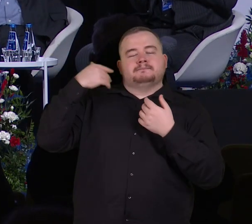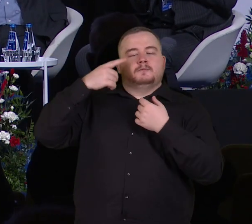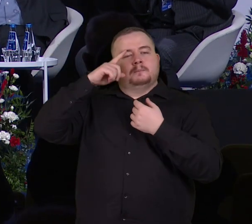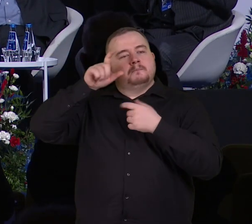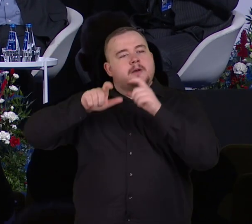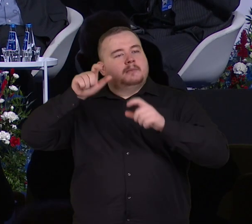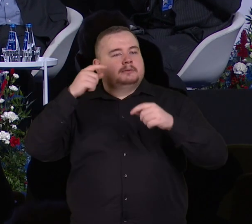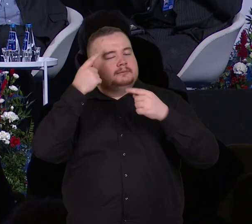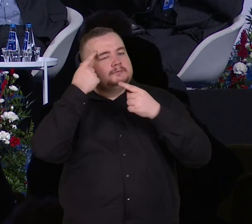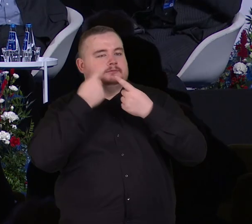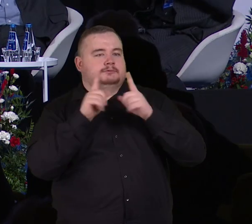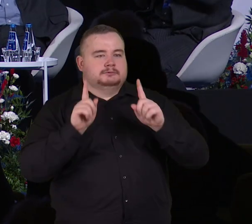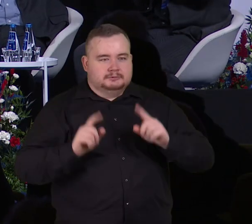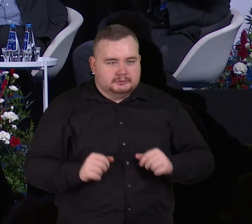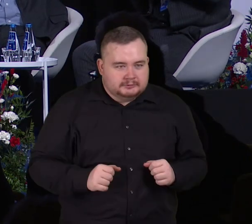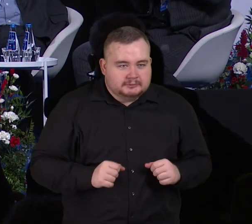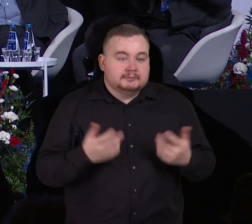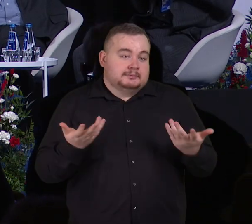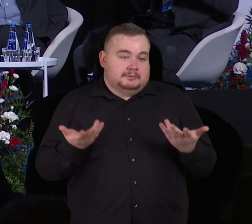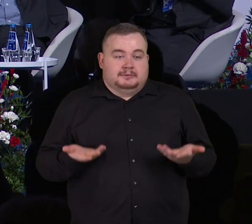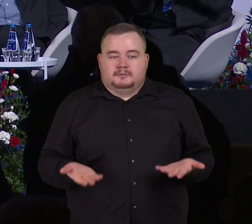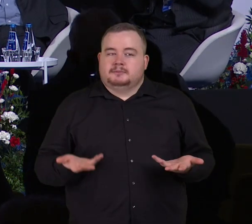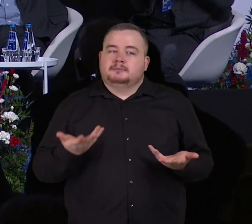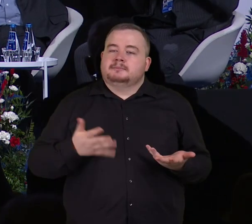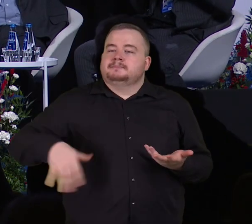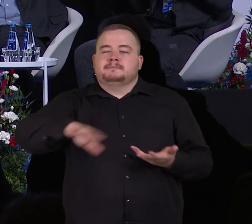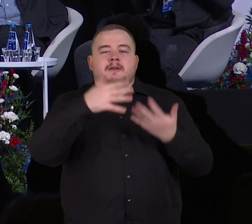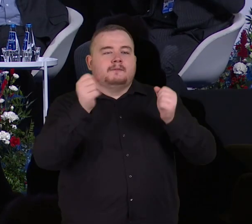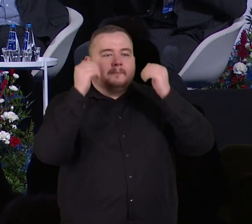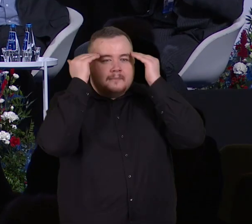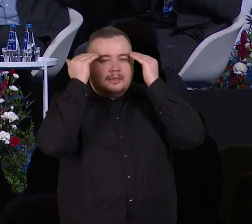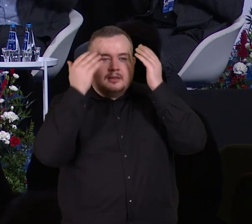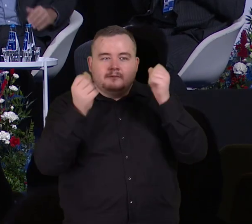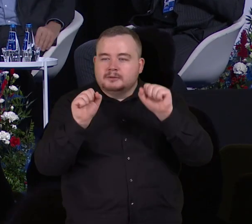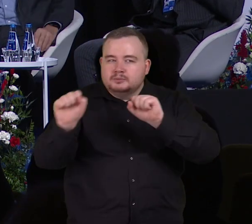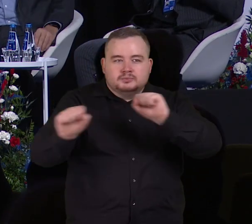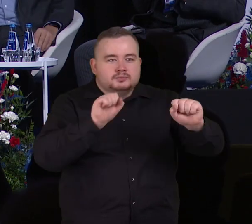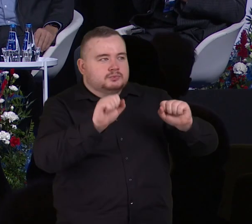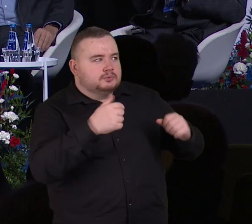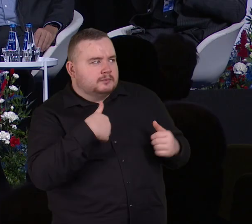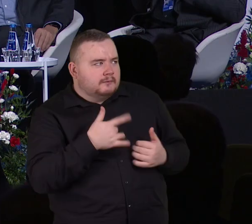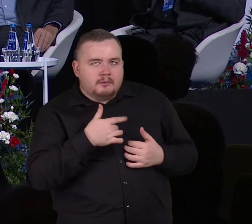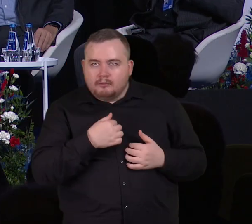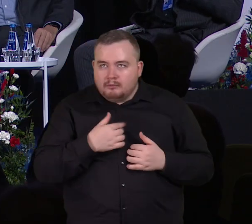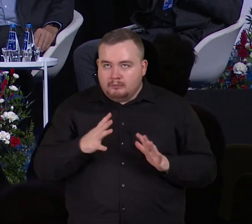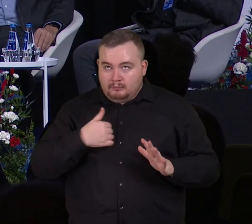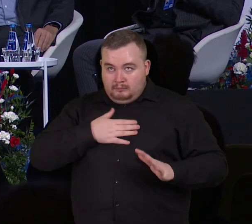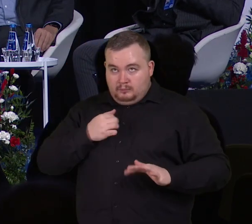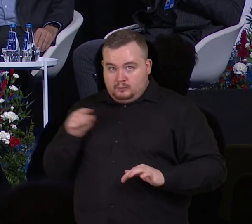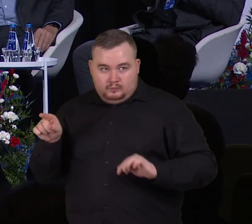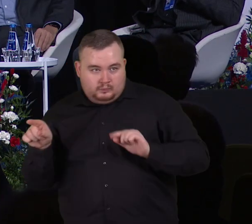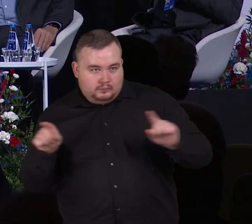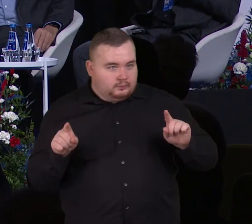there was something similar to it when it comes to mentality. Yeah, I just wanted to put a name to it. Yes, in